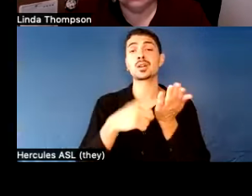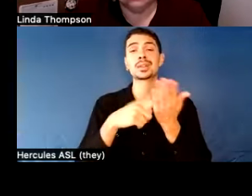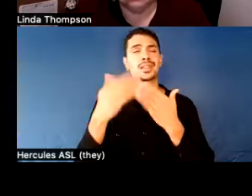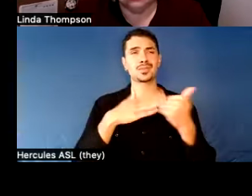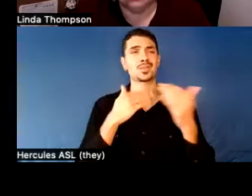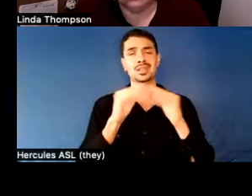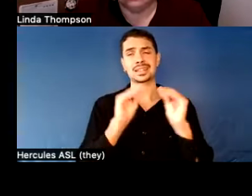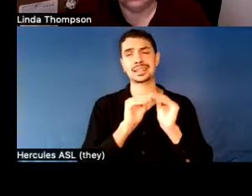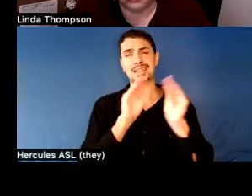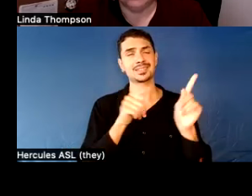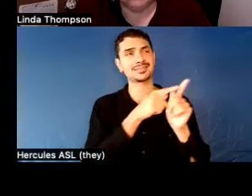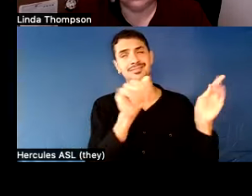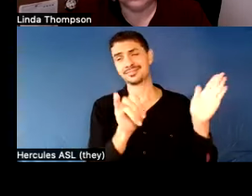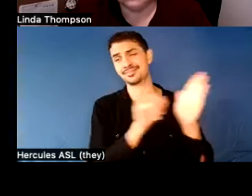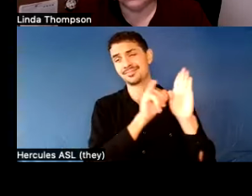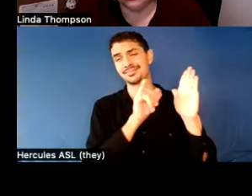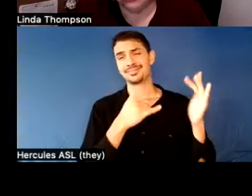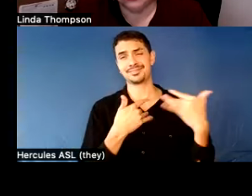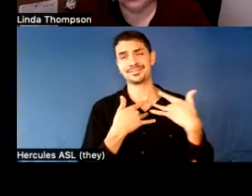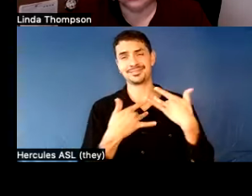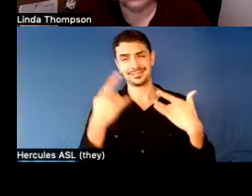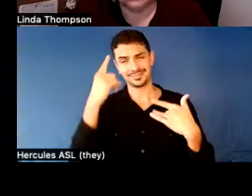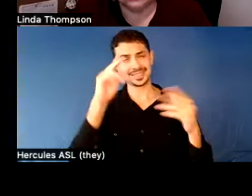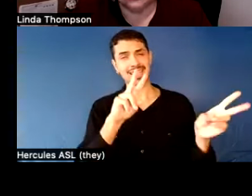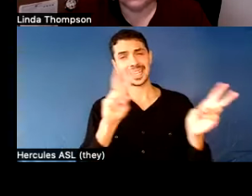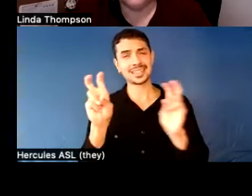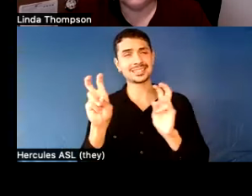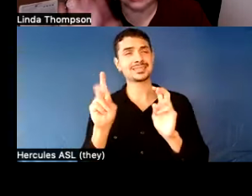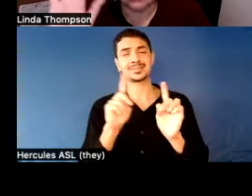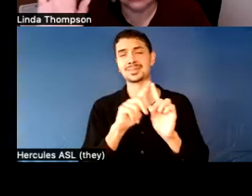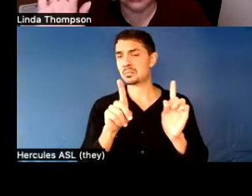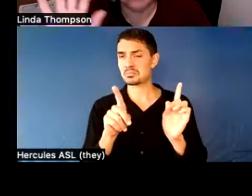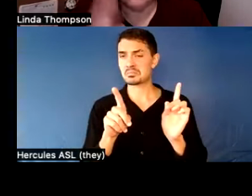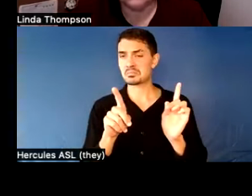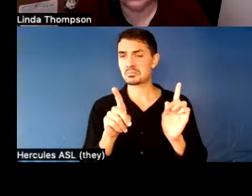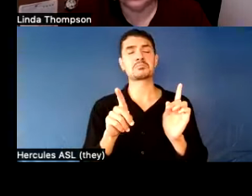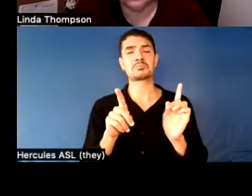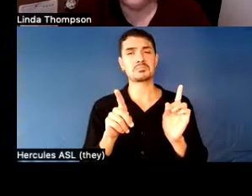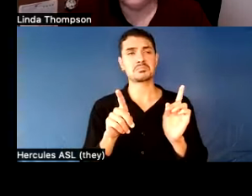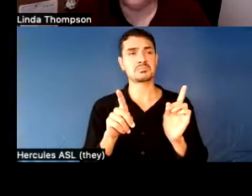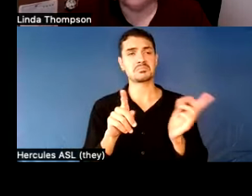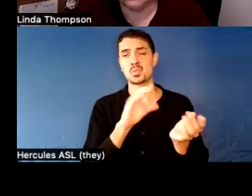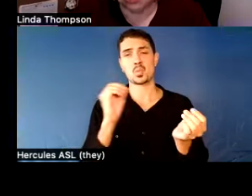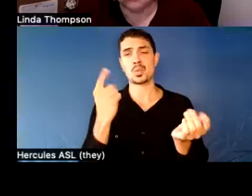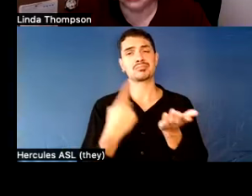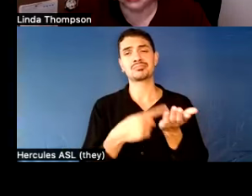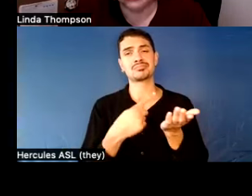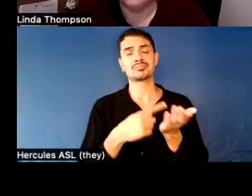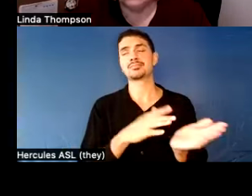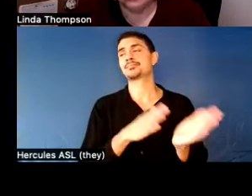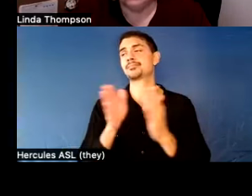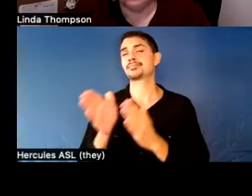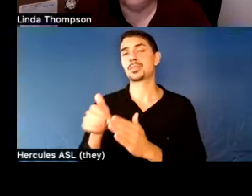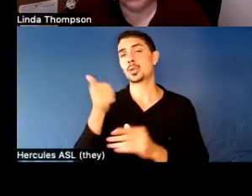family, that people just didn't talk about it. That is exactly what happened to me. I didn't know what was wrong, but I